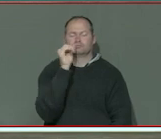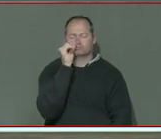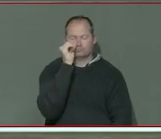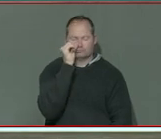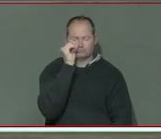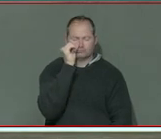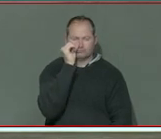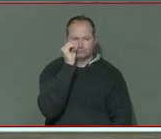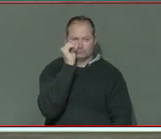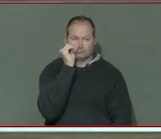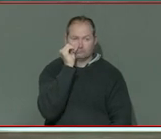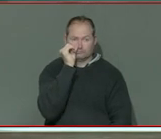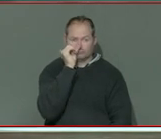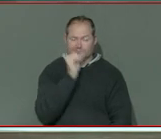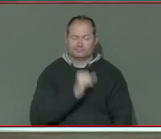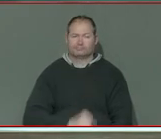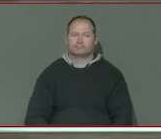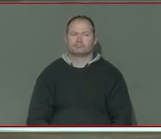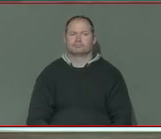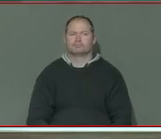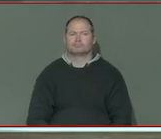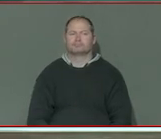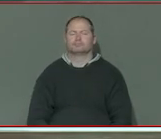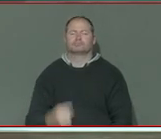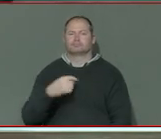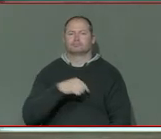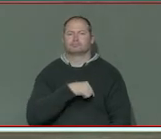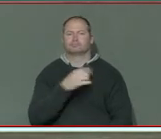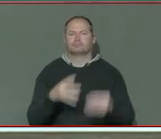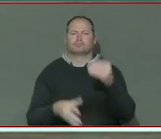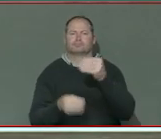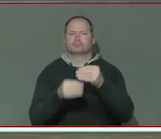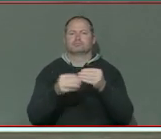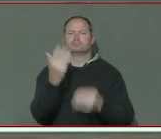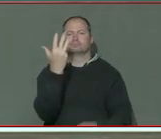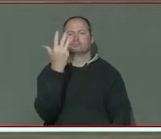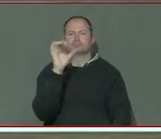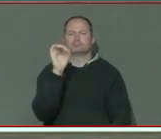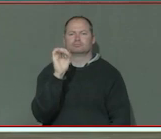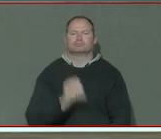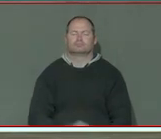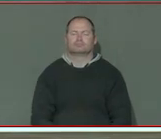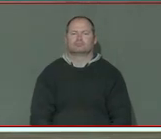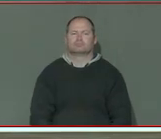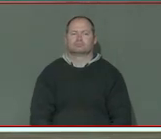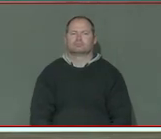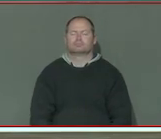was for Starbuck and Key. So we have to add 90 Rand.